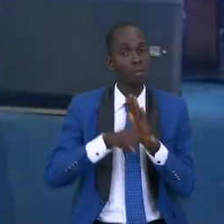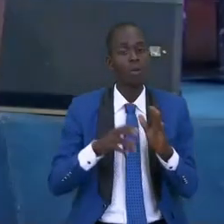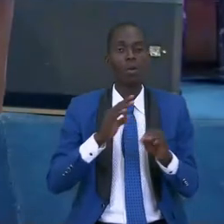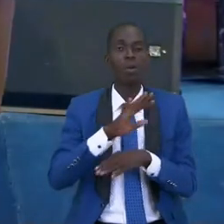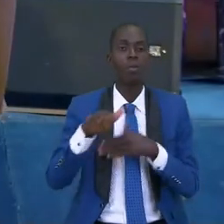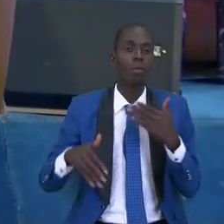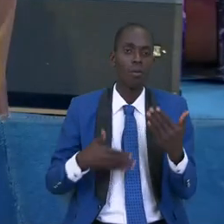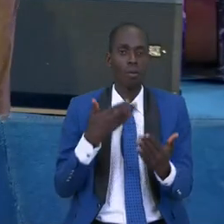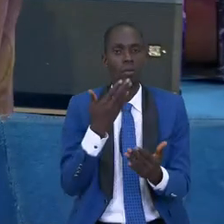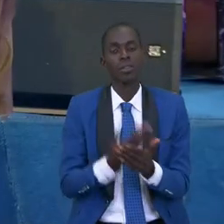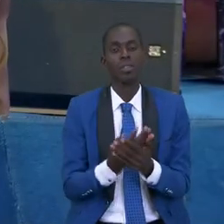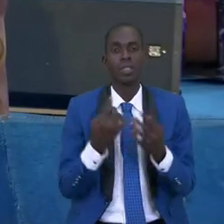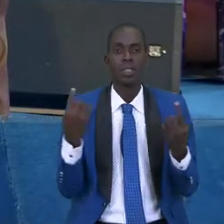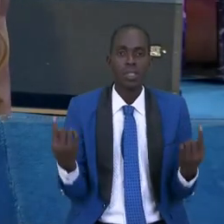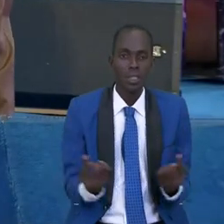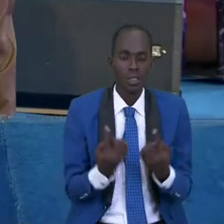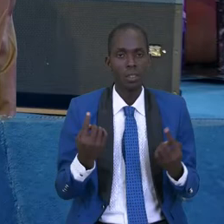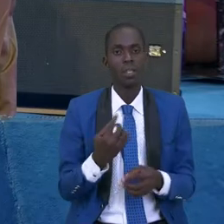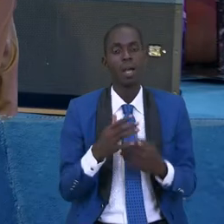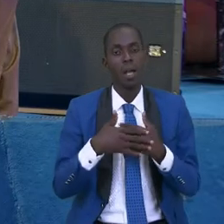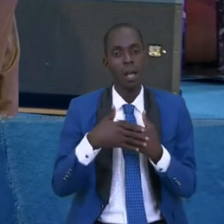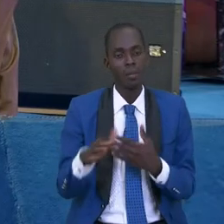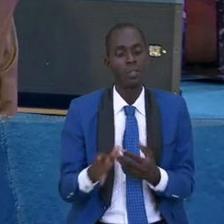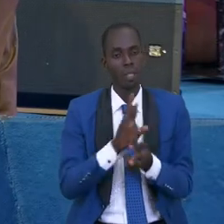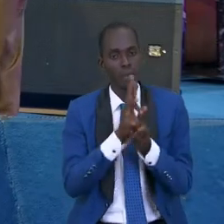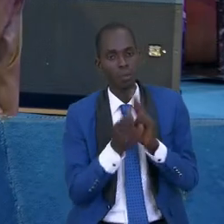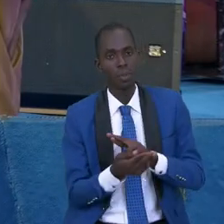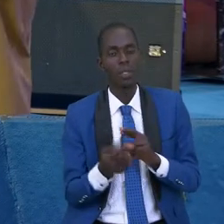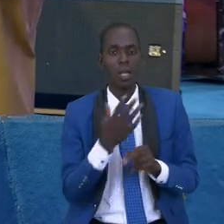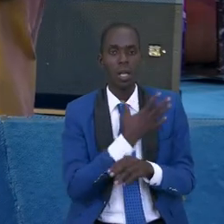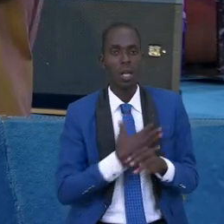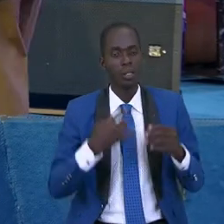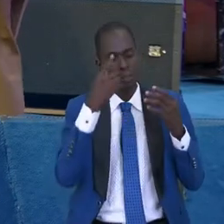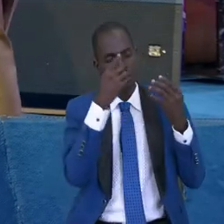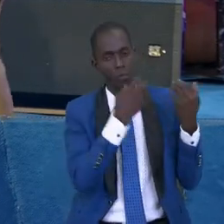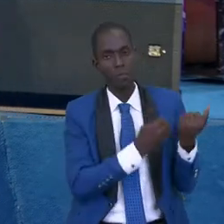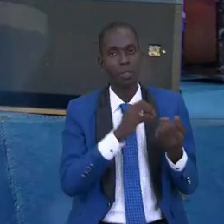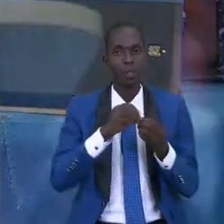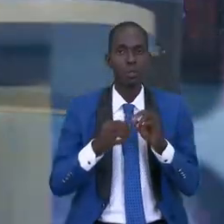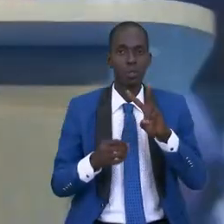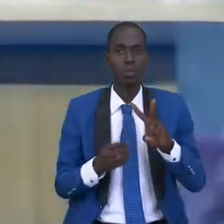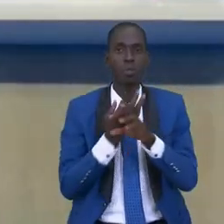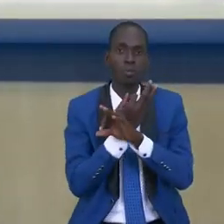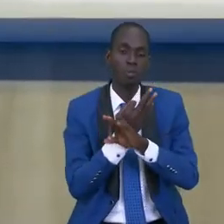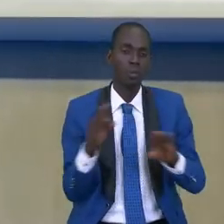all sins after repentance and faith. Number two, freedom.